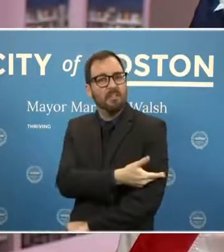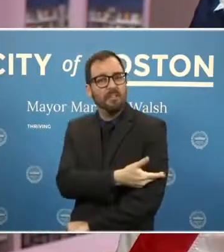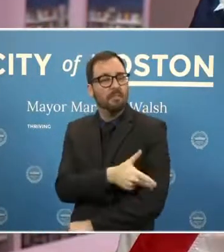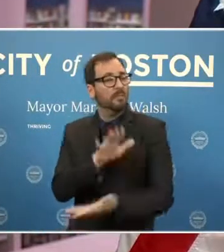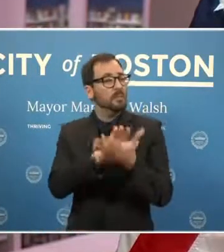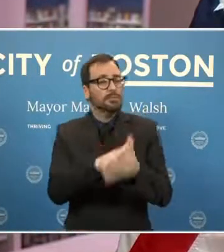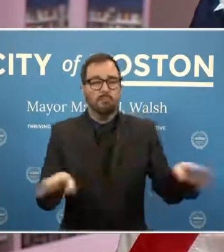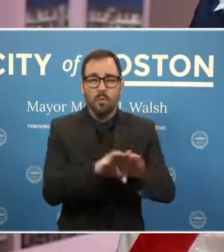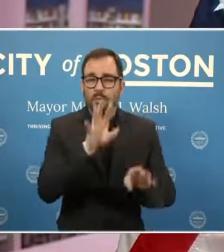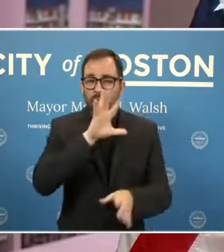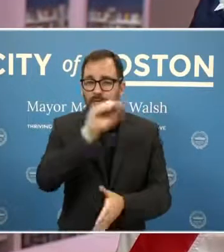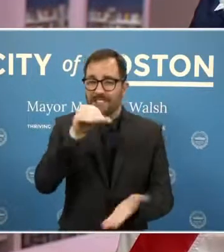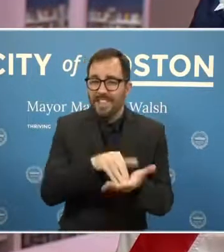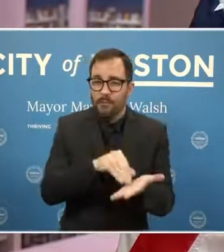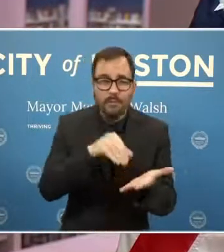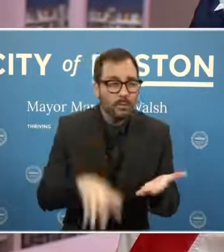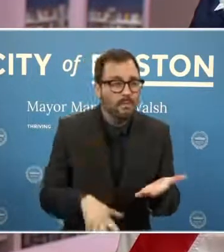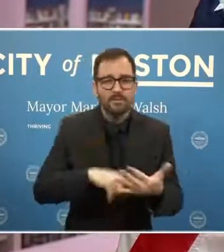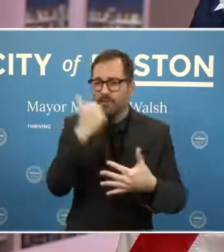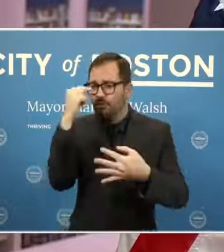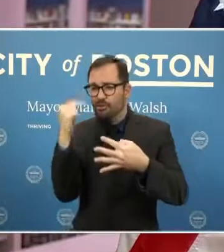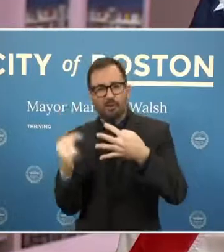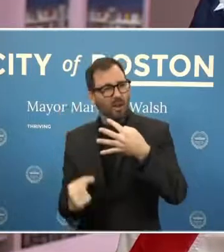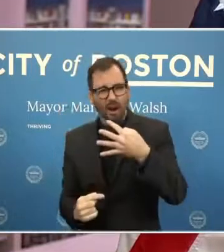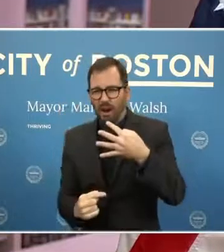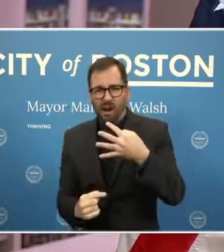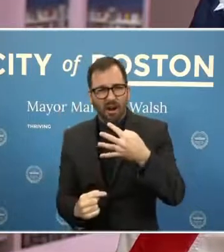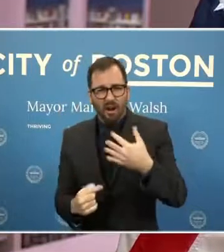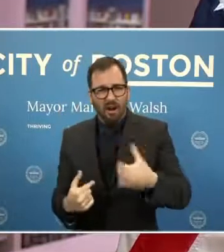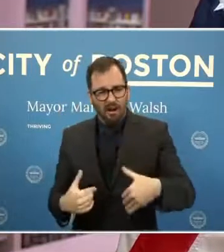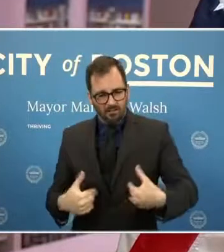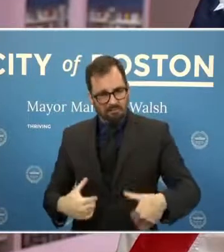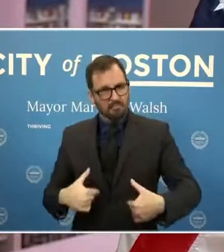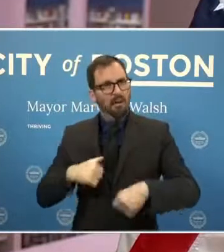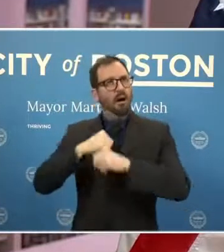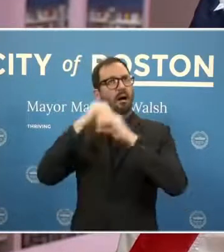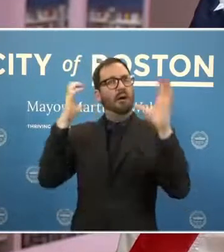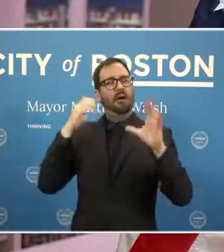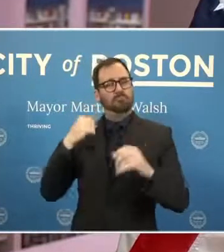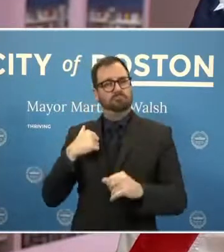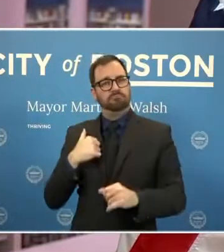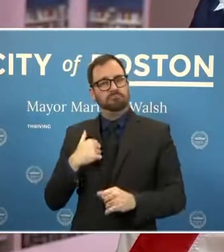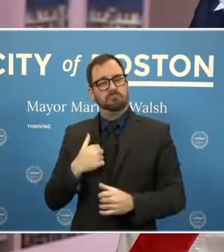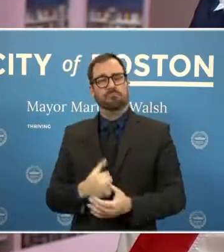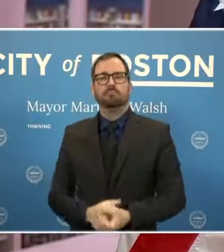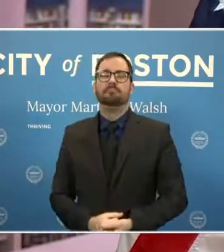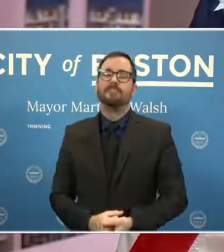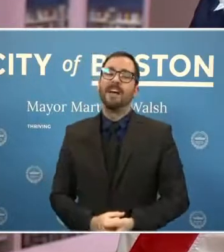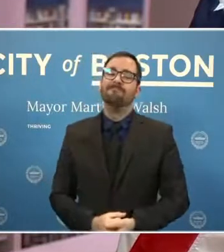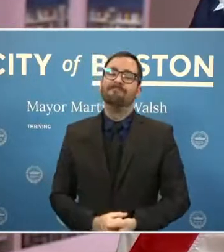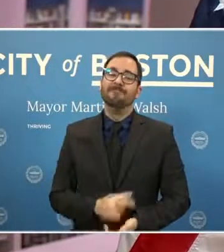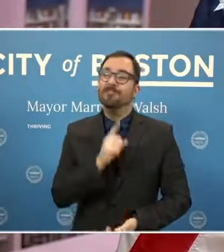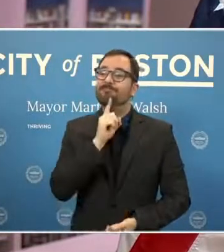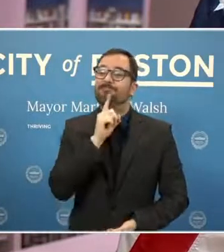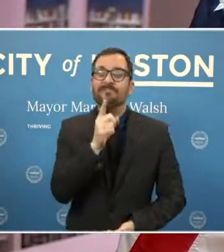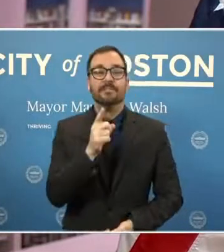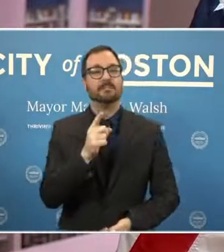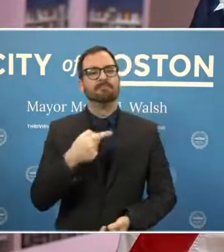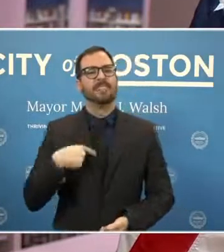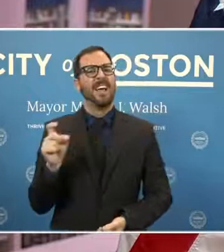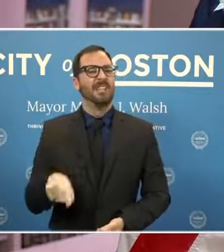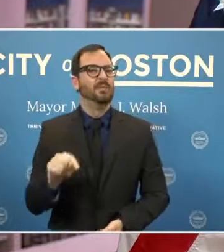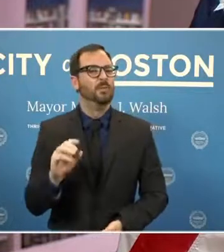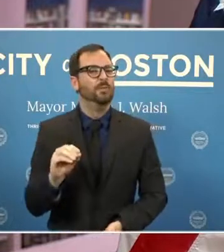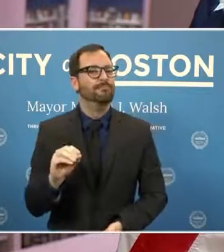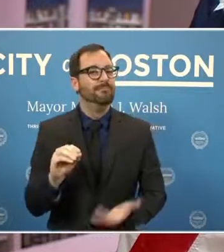not easy, but we had to act to save lives. We worked with the state, with the hospitals and universities,